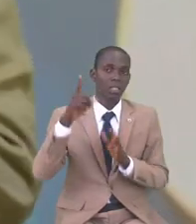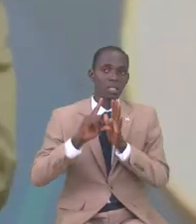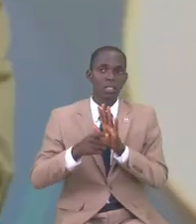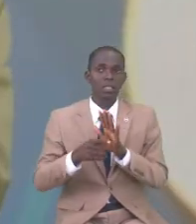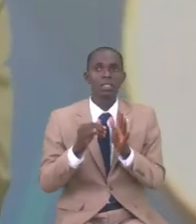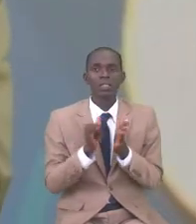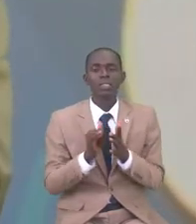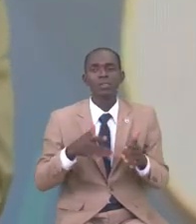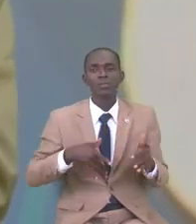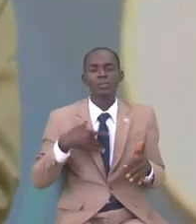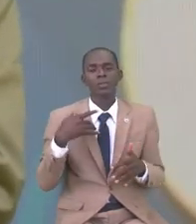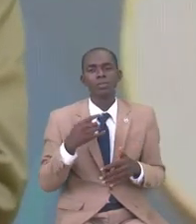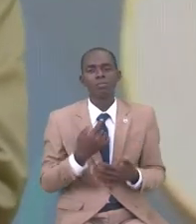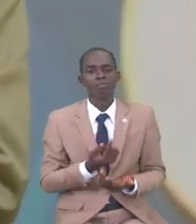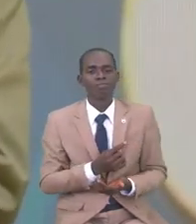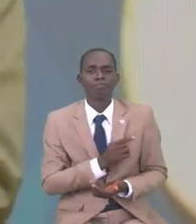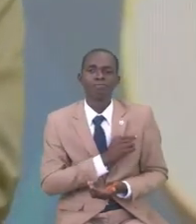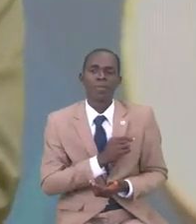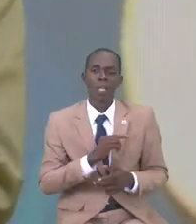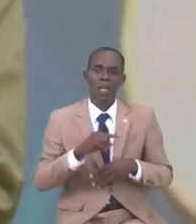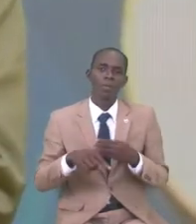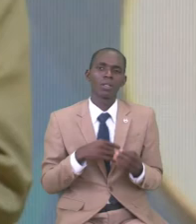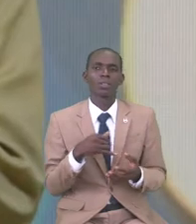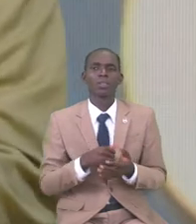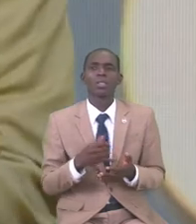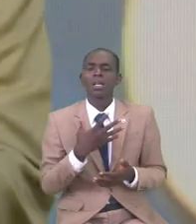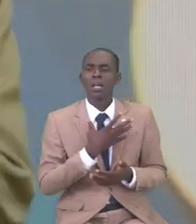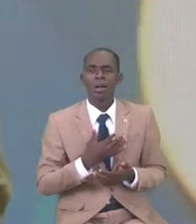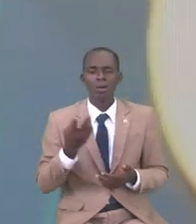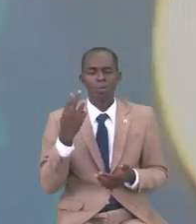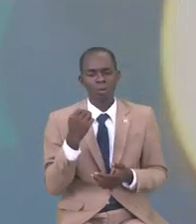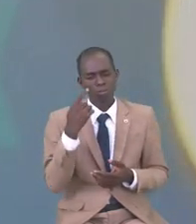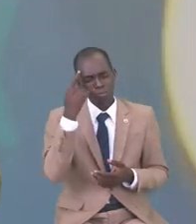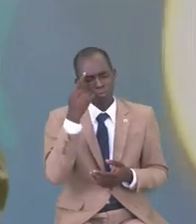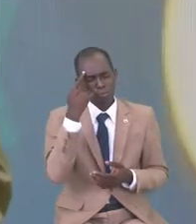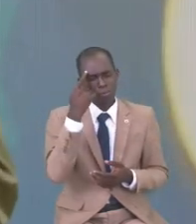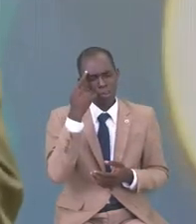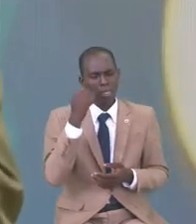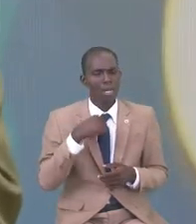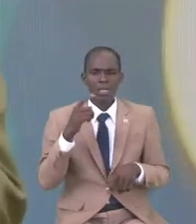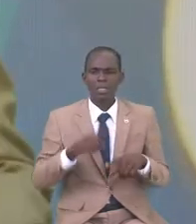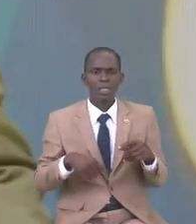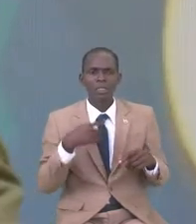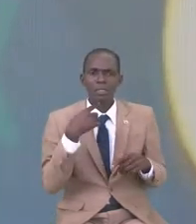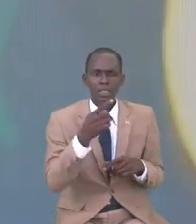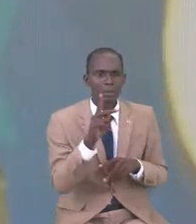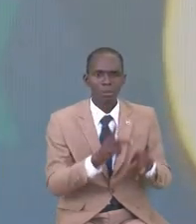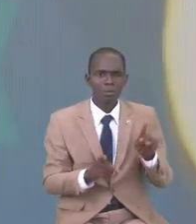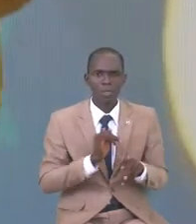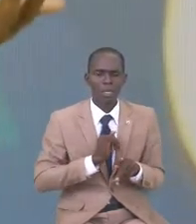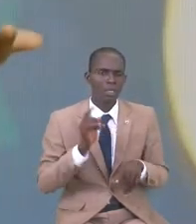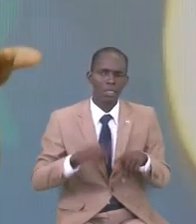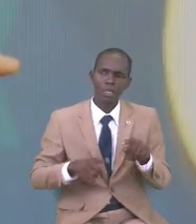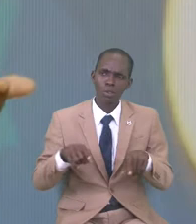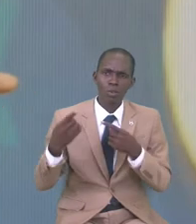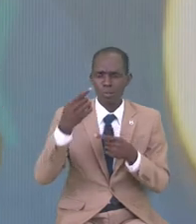felt guilty about. And he was wondering, I cannot tell the people I'm not going there to pray, because